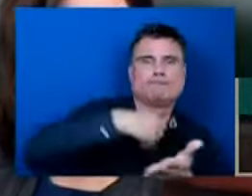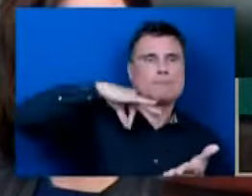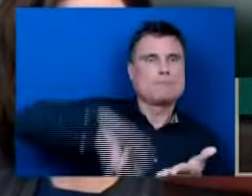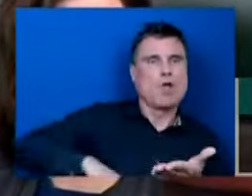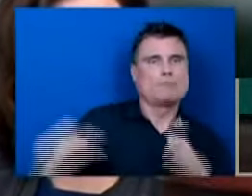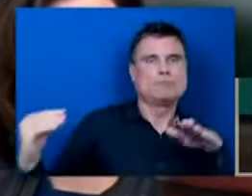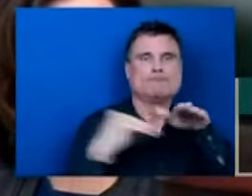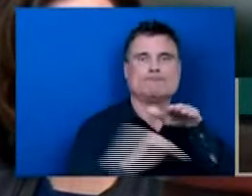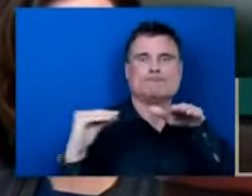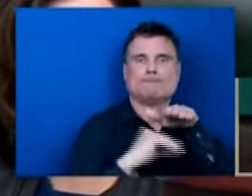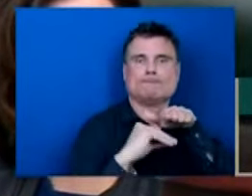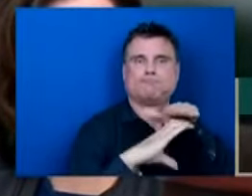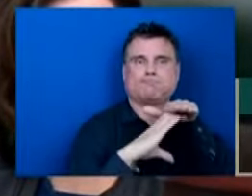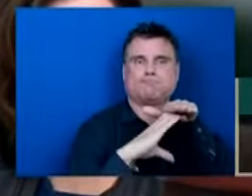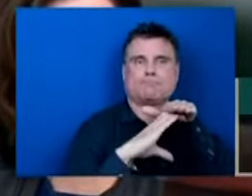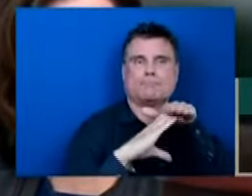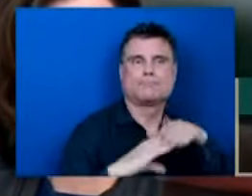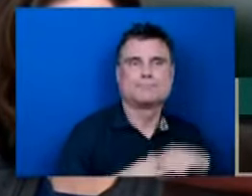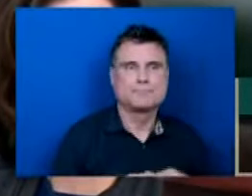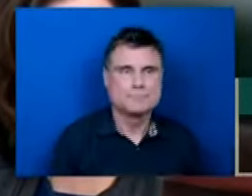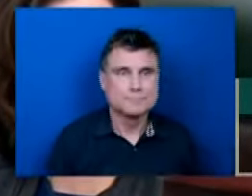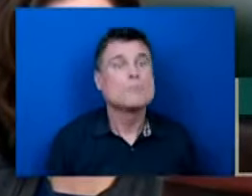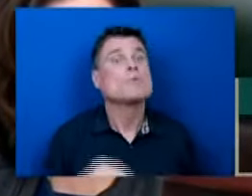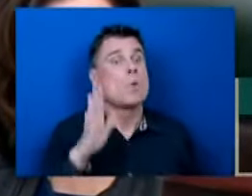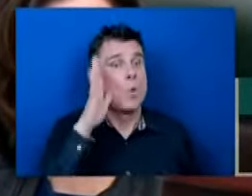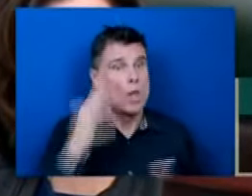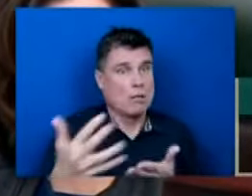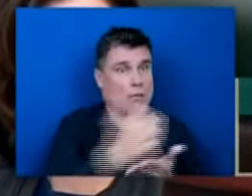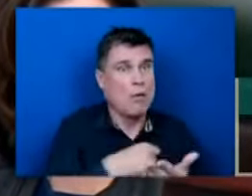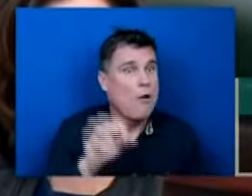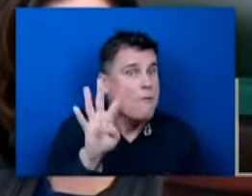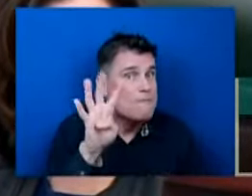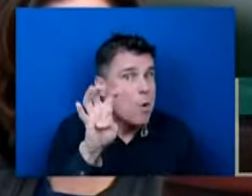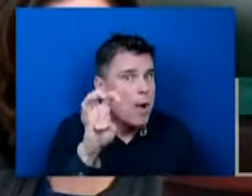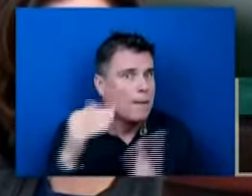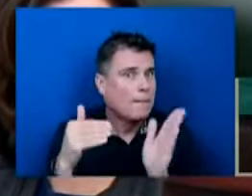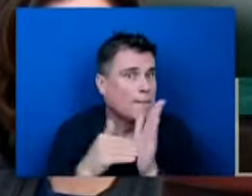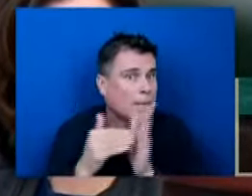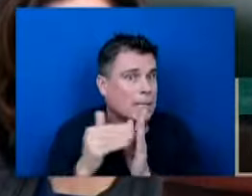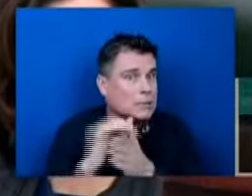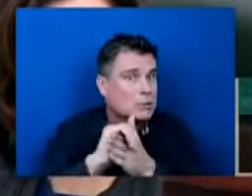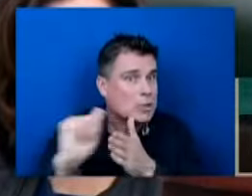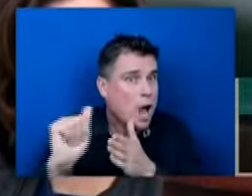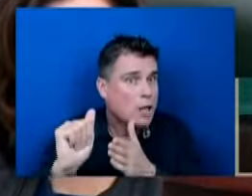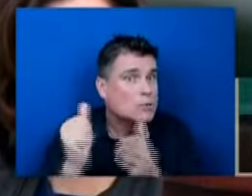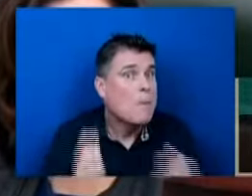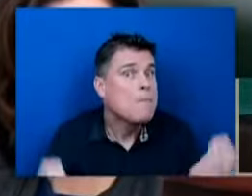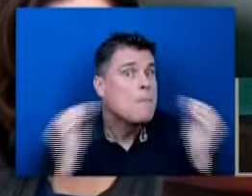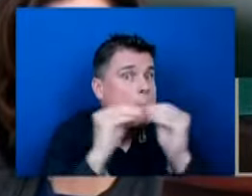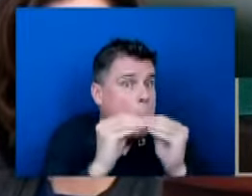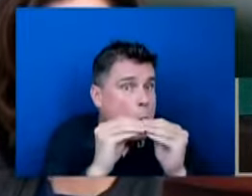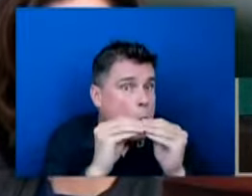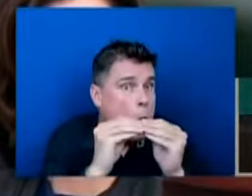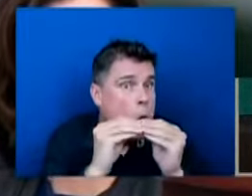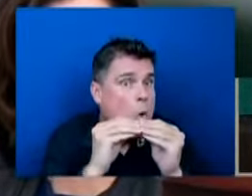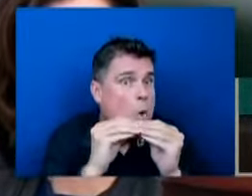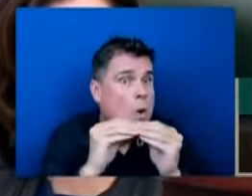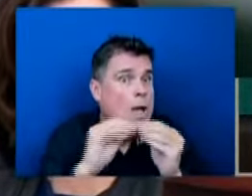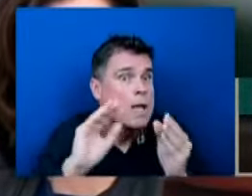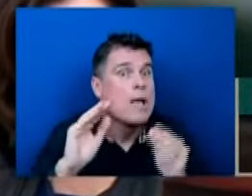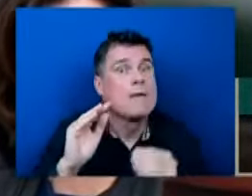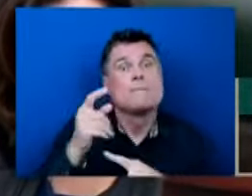we will collect $400 million more in annual corporate tax revenue at an 8% rate than the previous government did